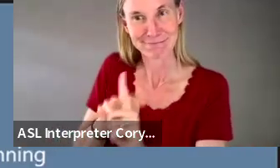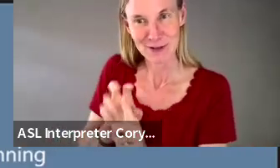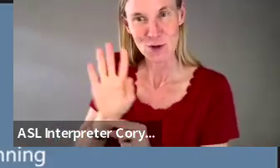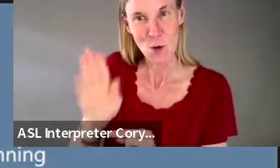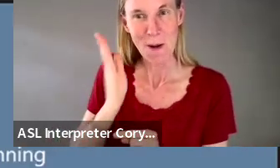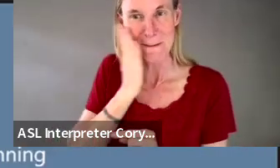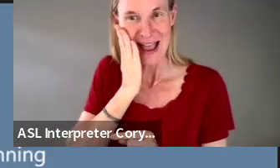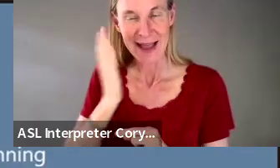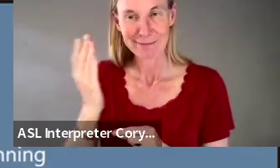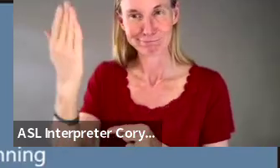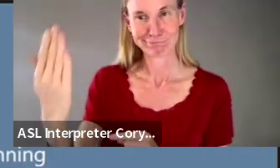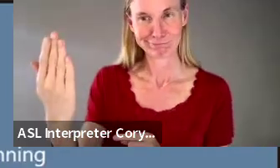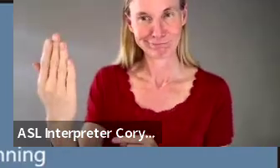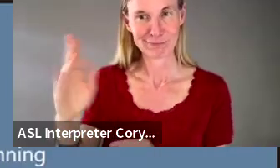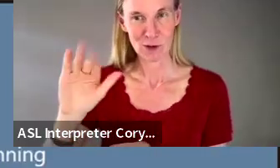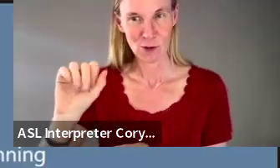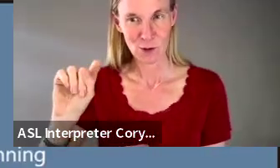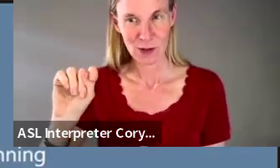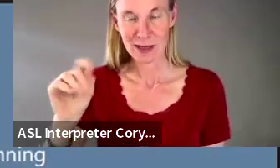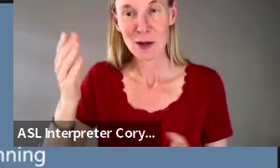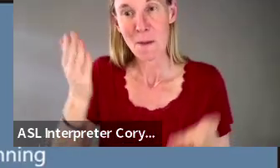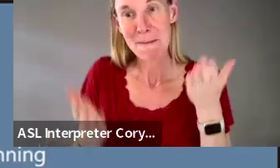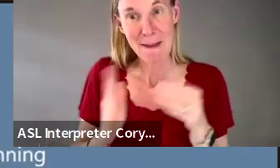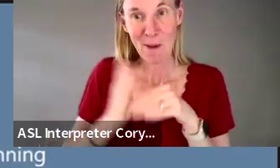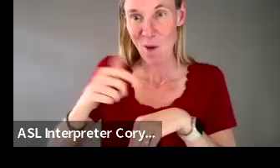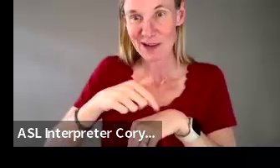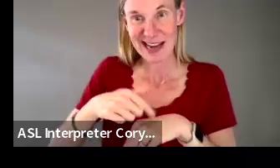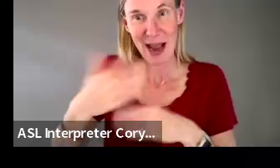unit, so things may appear and act different over time.